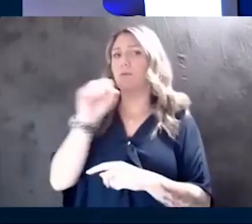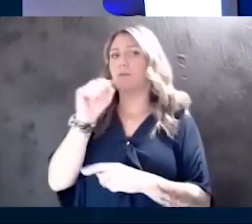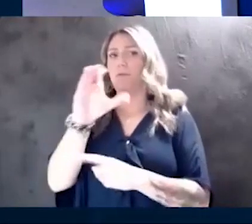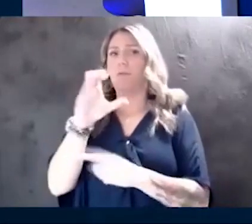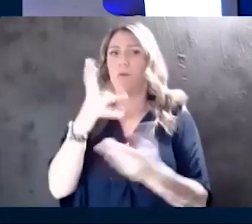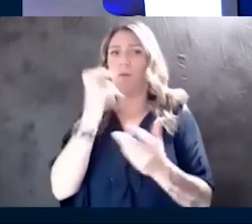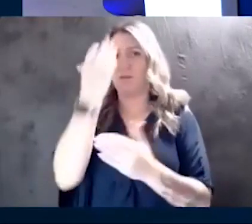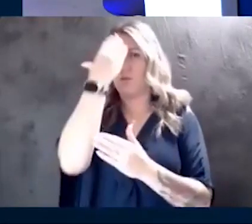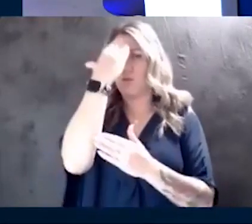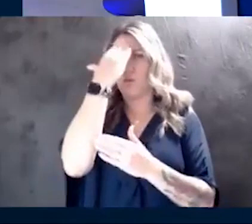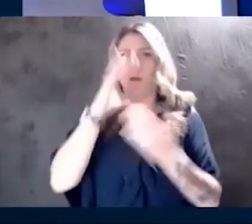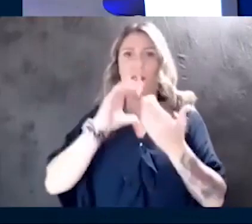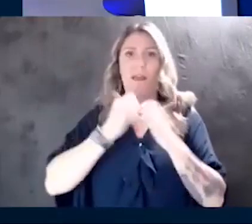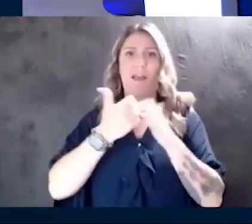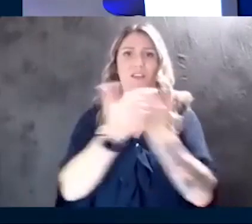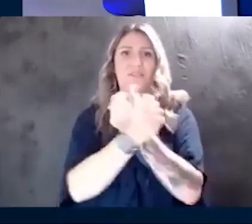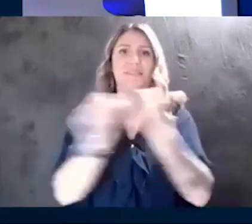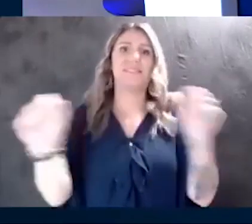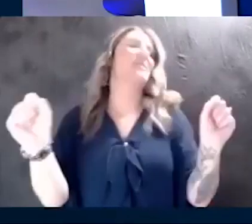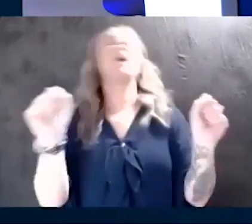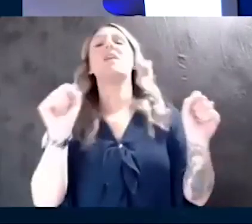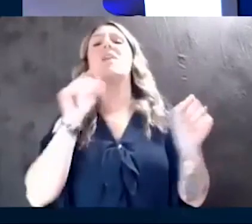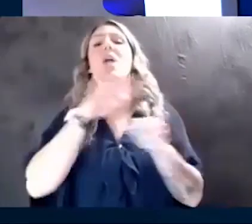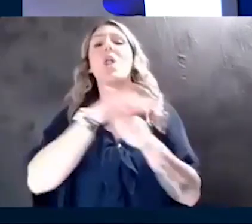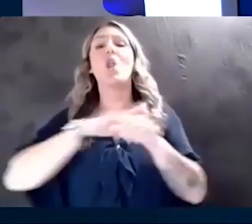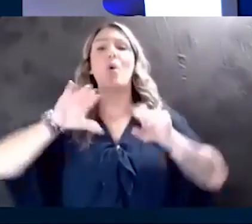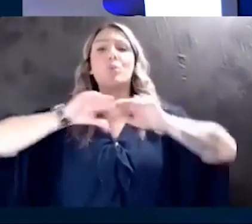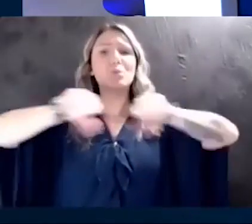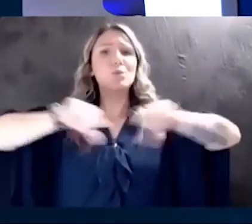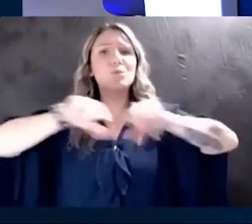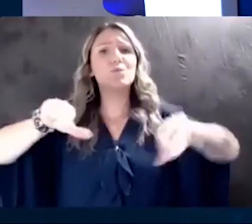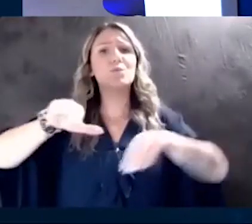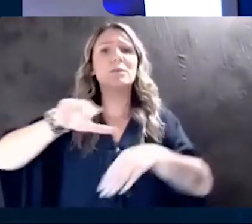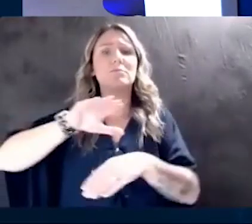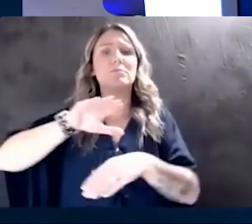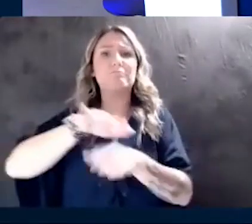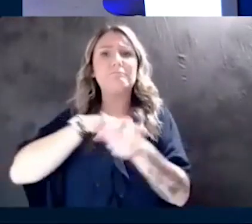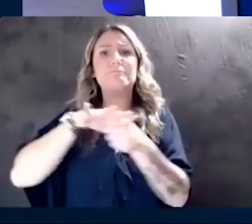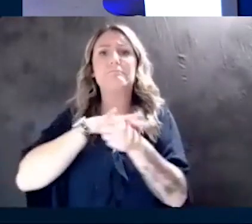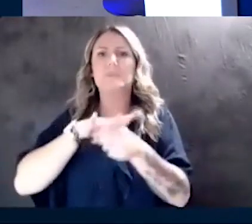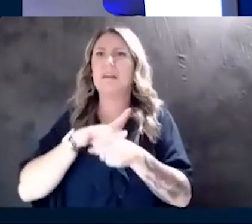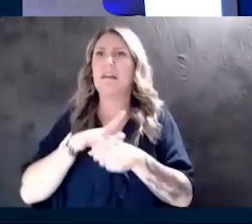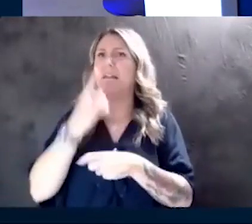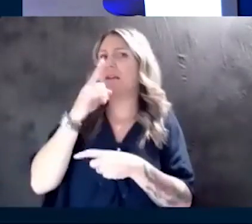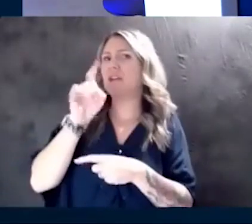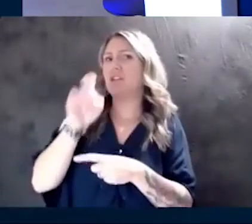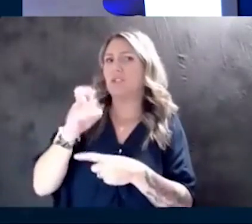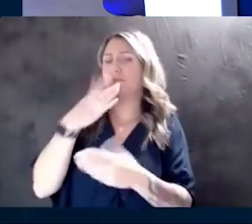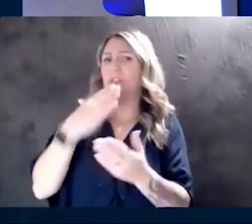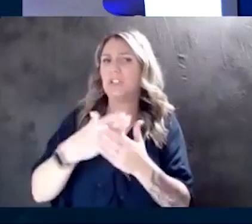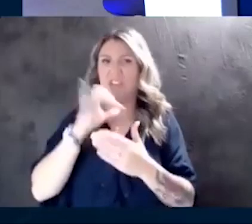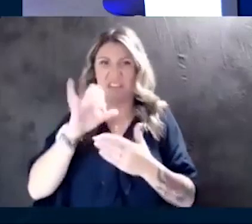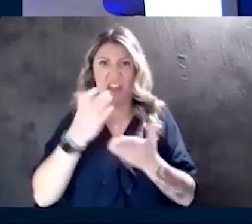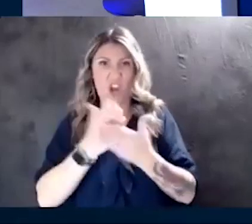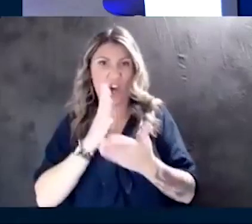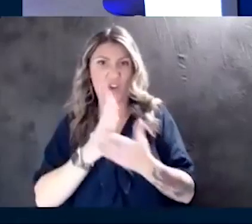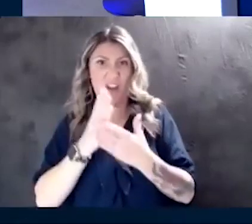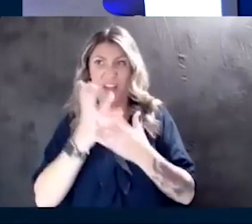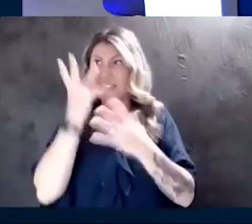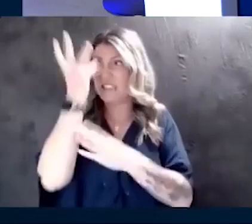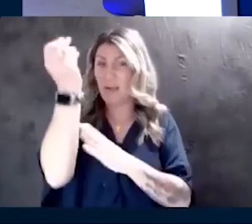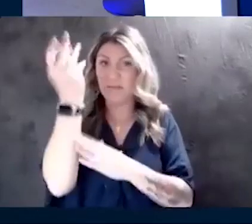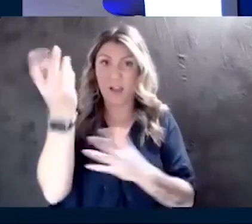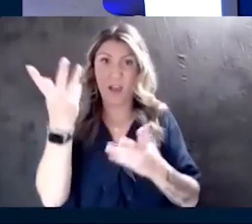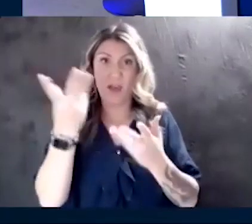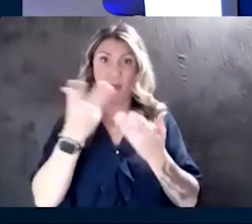local aquatic center? I think they should be good, and I think there's more than one viewer that wants to know that. Is that all right? It's outside. Yeah, I'll answer